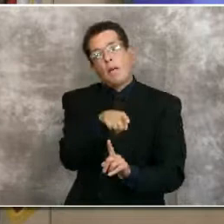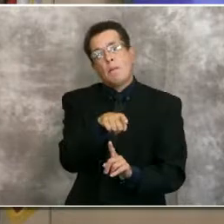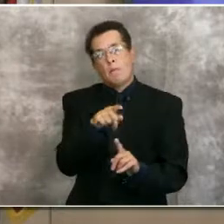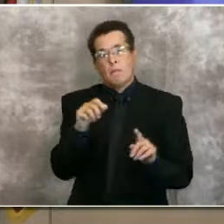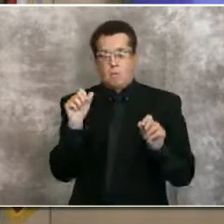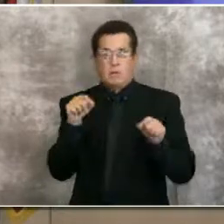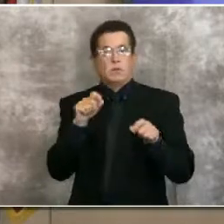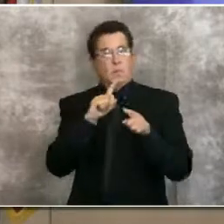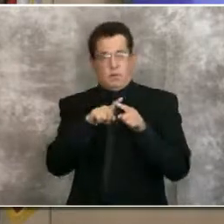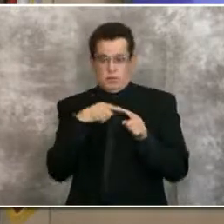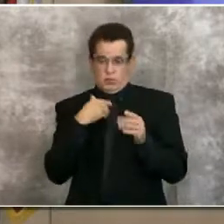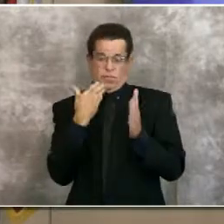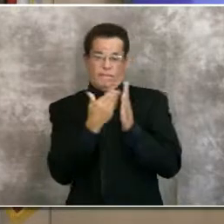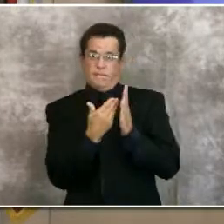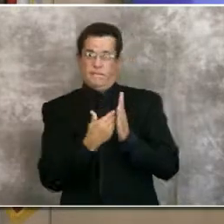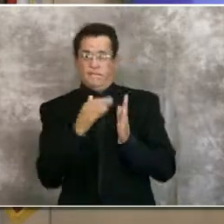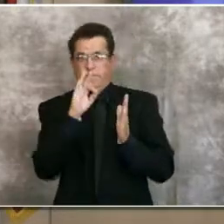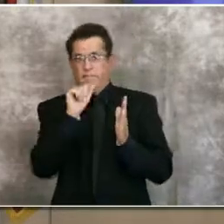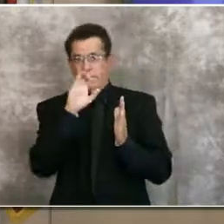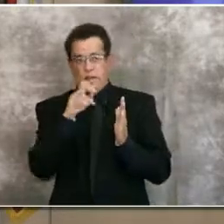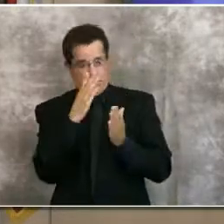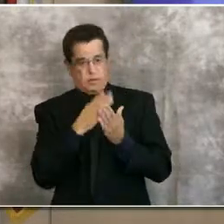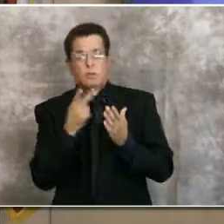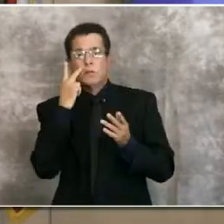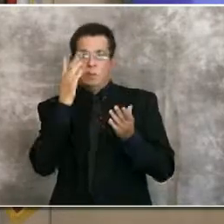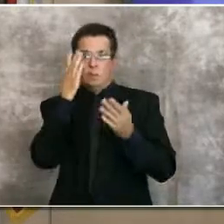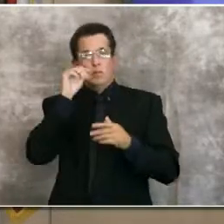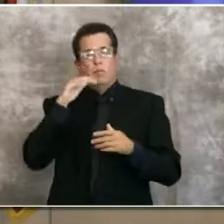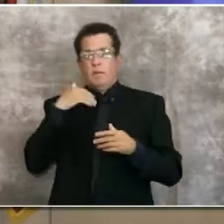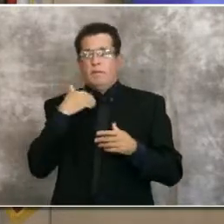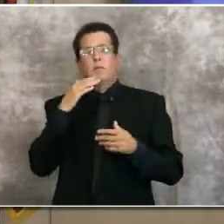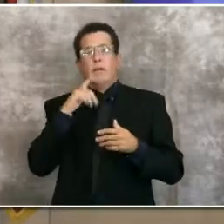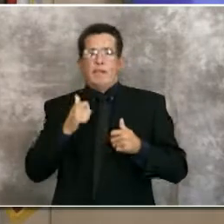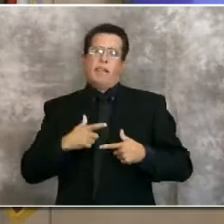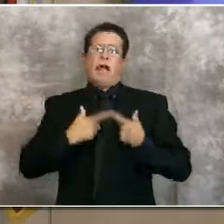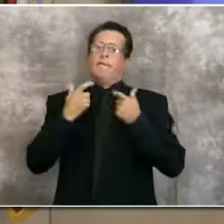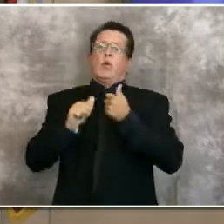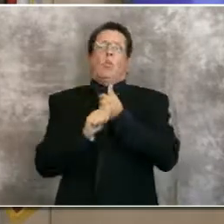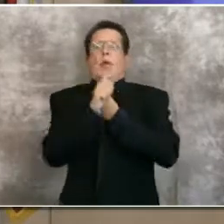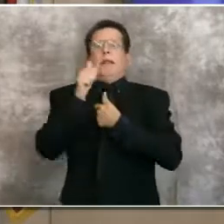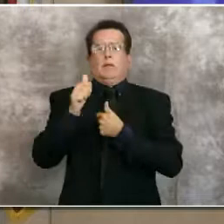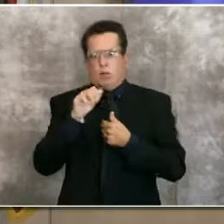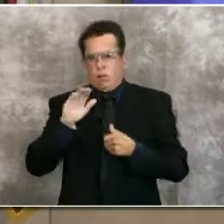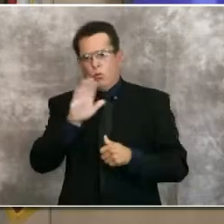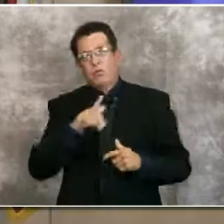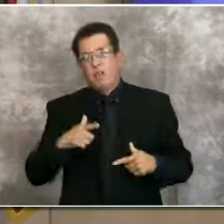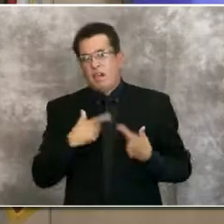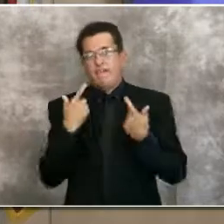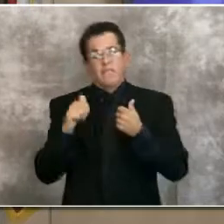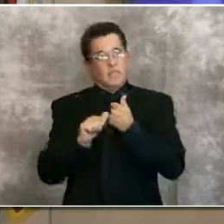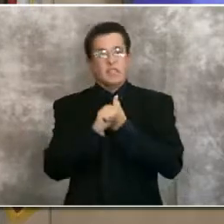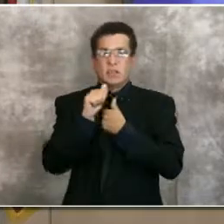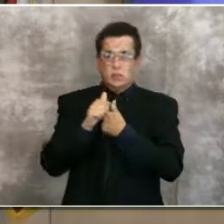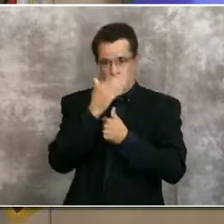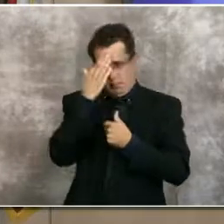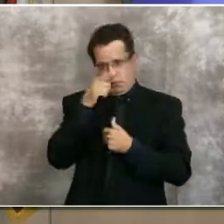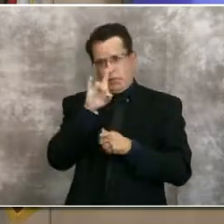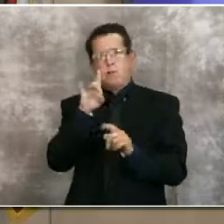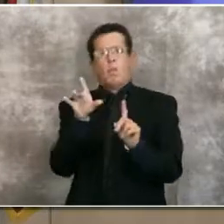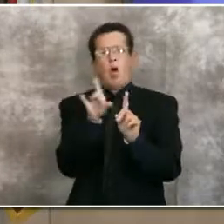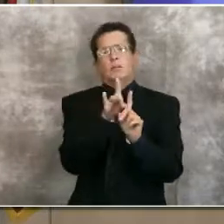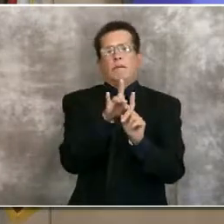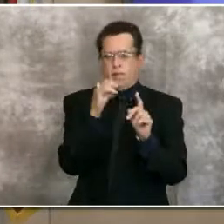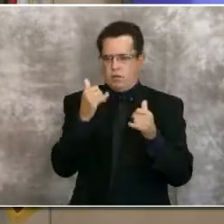the fact is that some have developed life-threatening conditions and symptoms that will have long-lasting